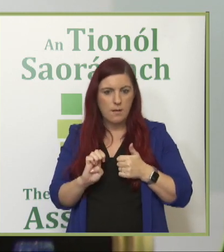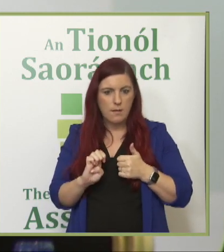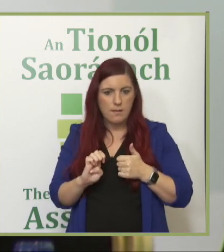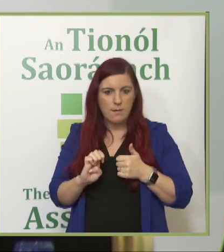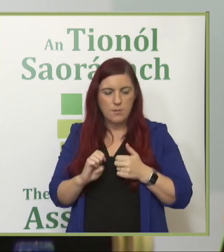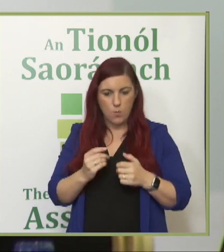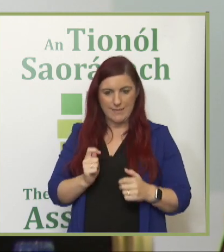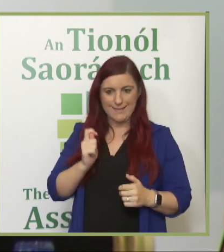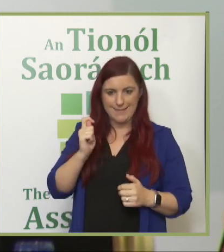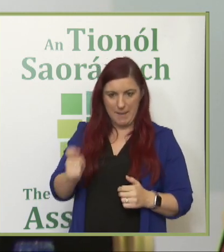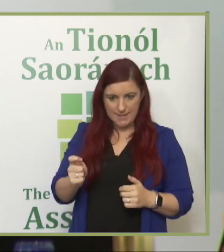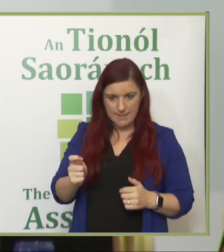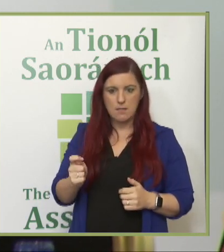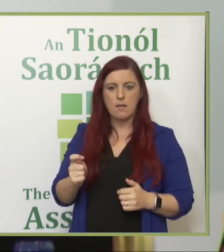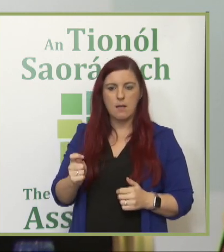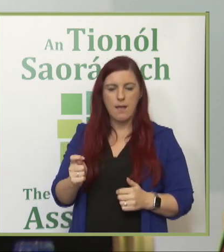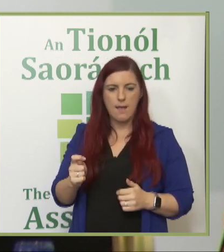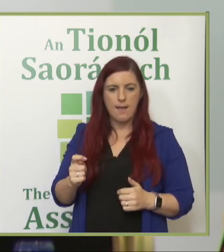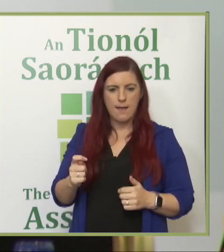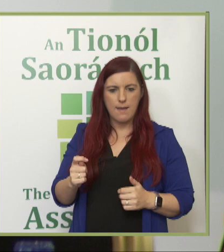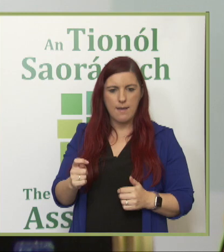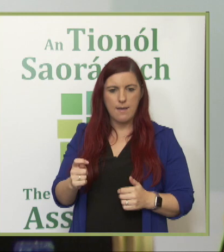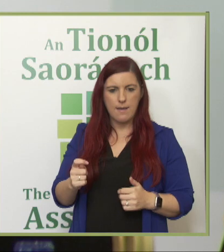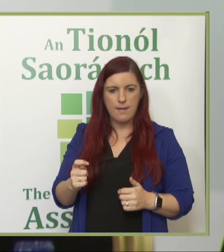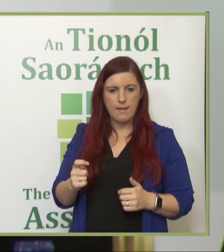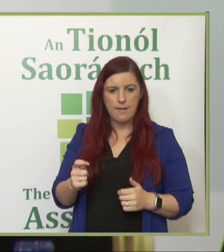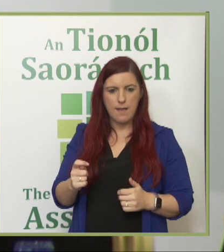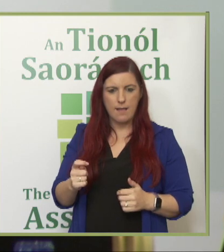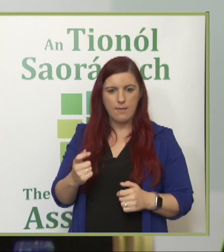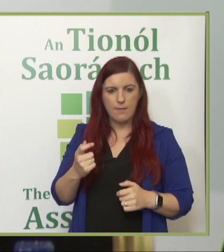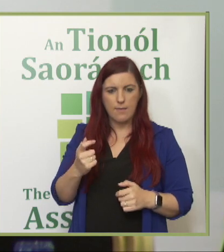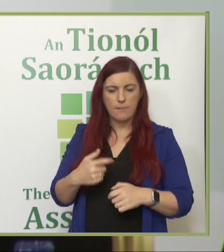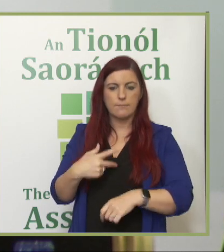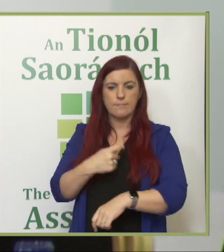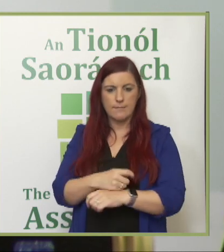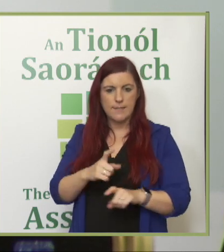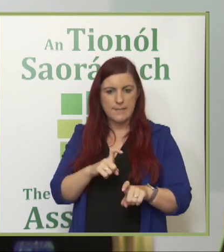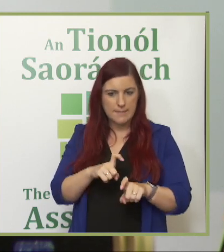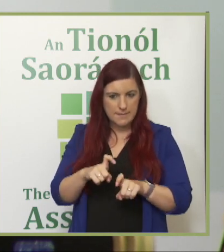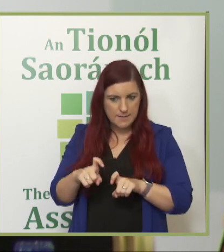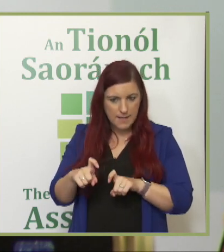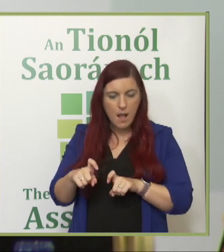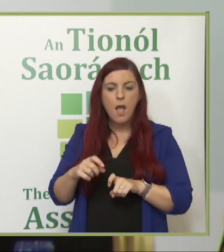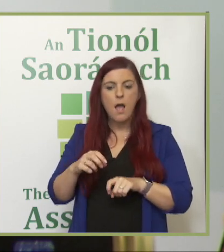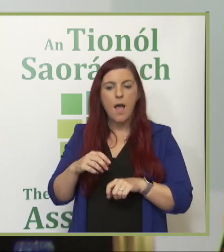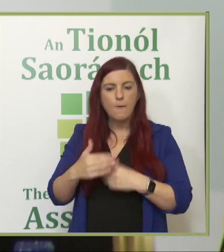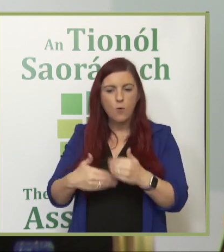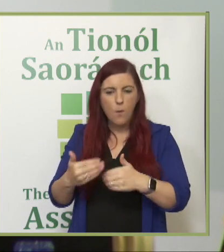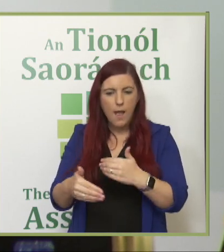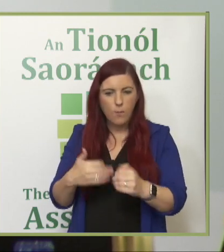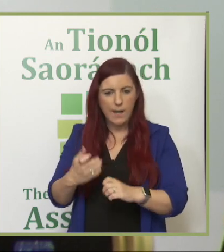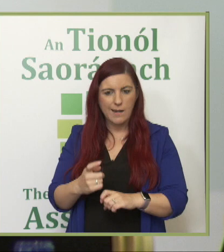dispensed on site. And as they stabilise, they can get takeaways, and you know, they can